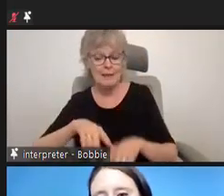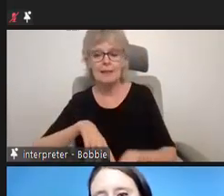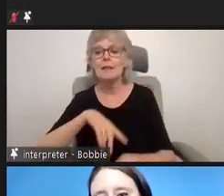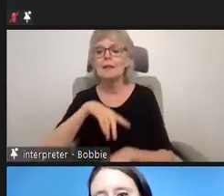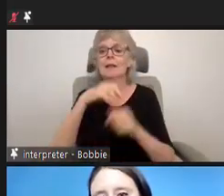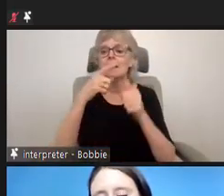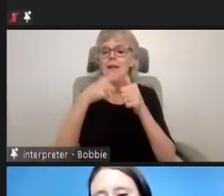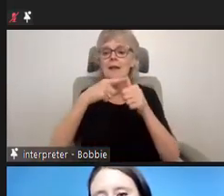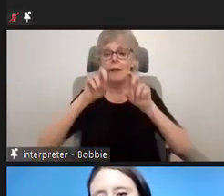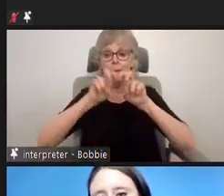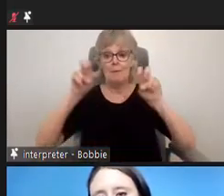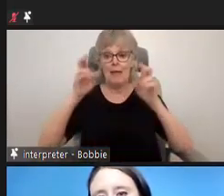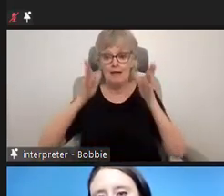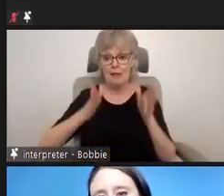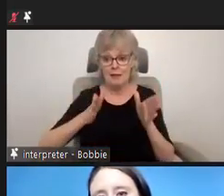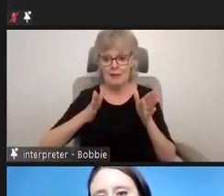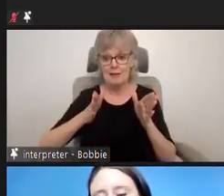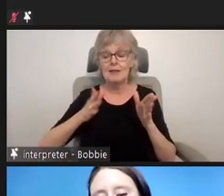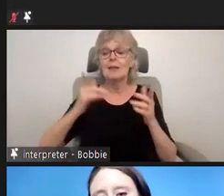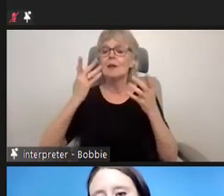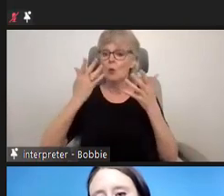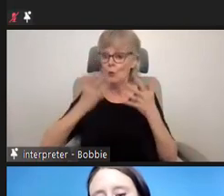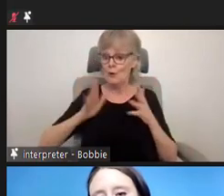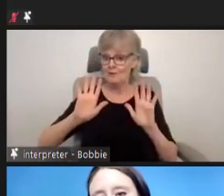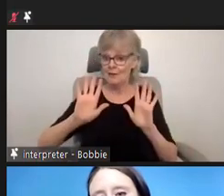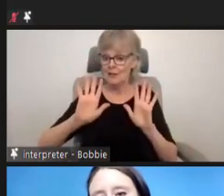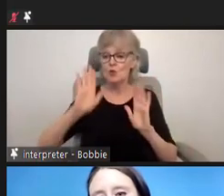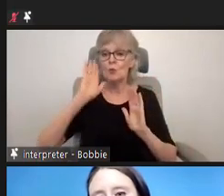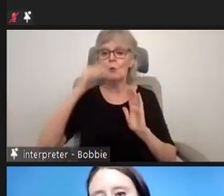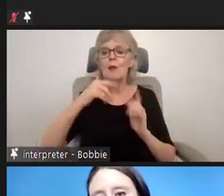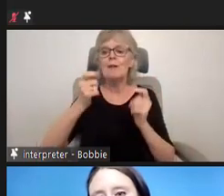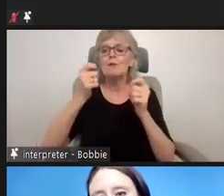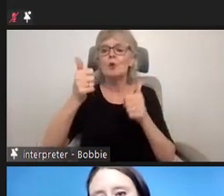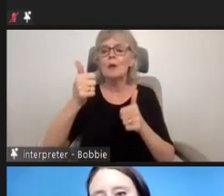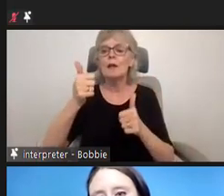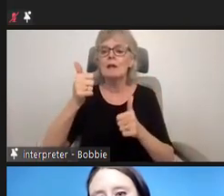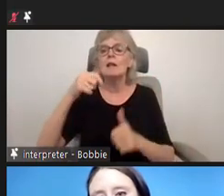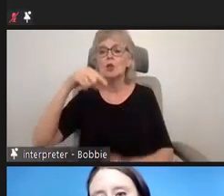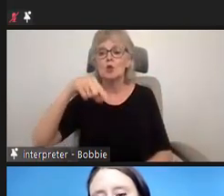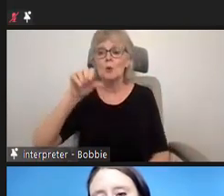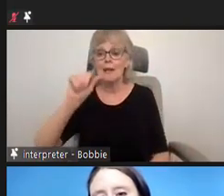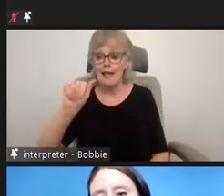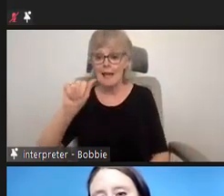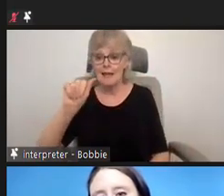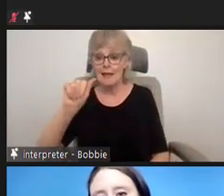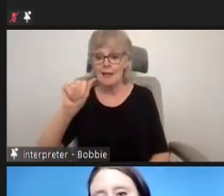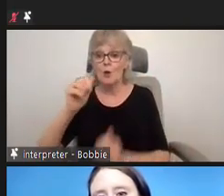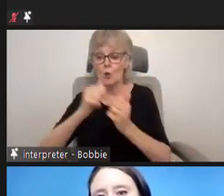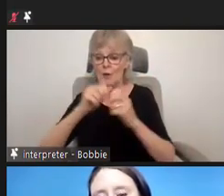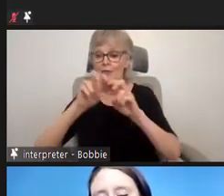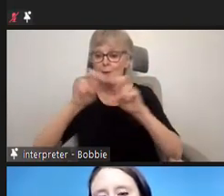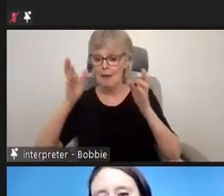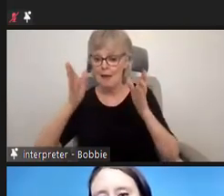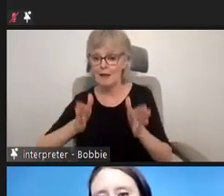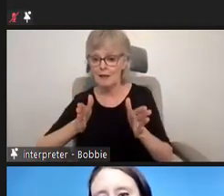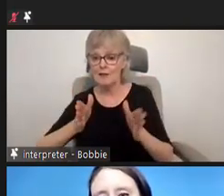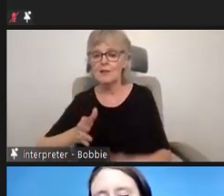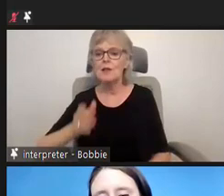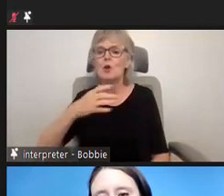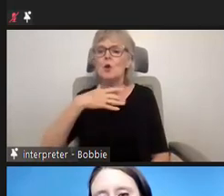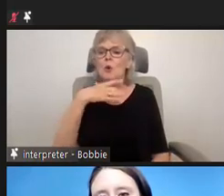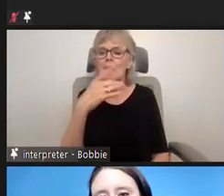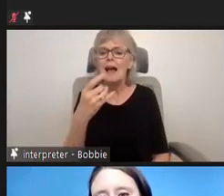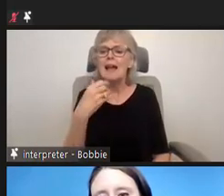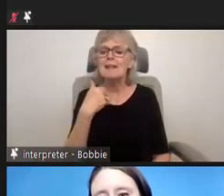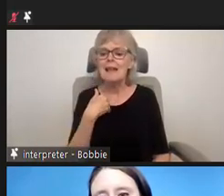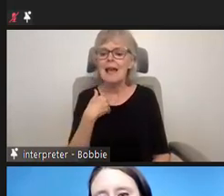our panelists, and then afterward we'll have a quick question and answer with those panelists. We would like to have the